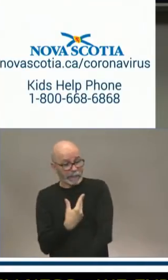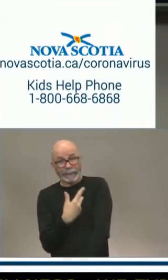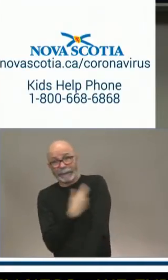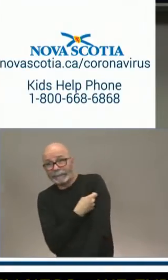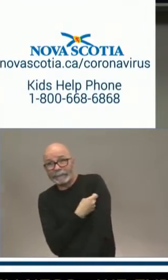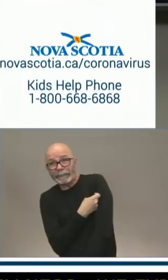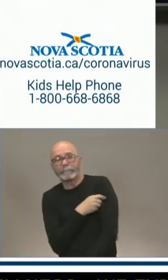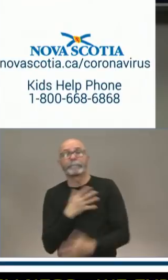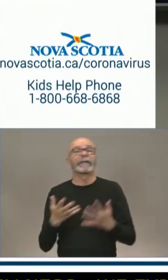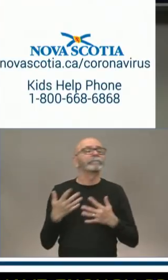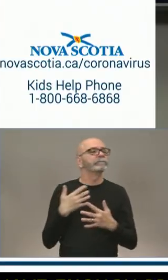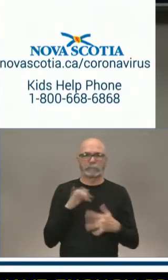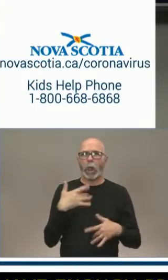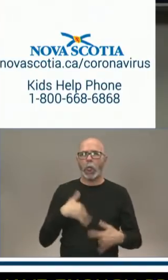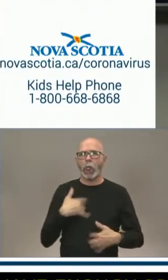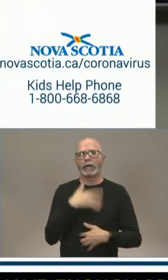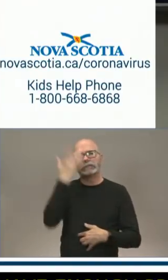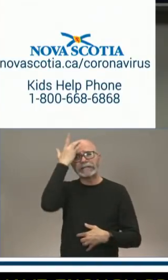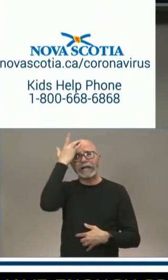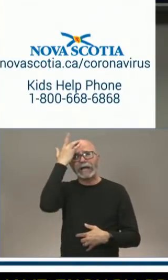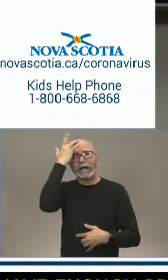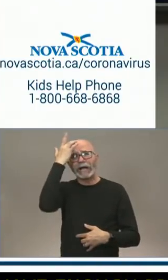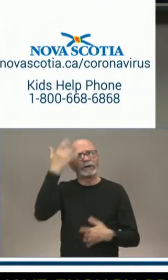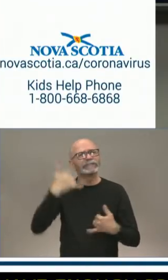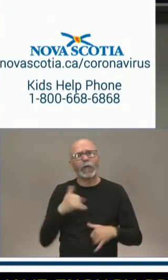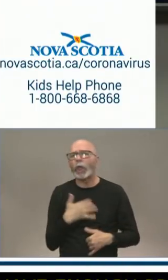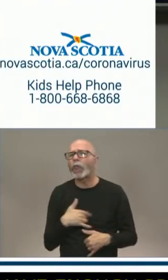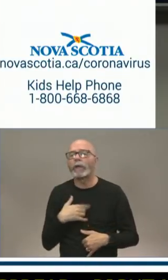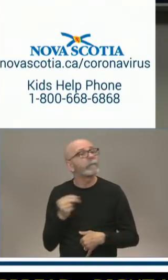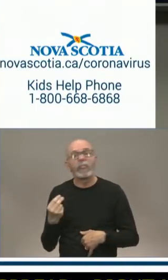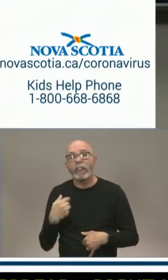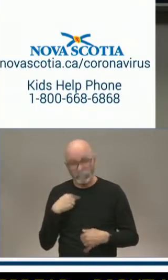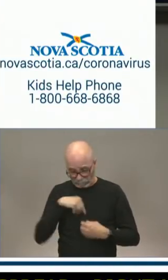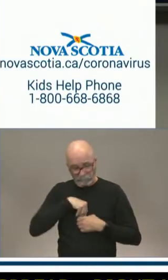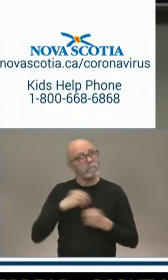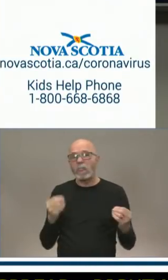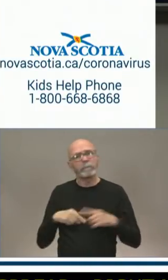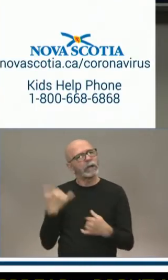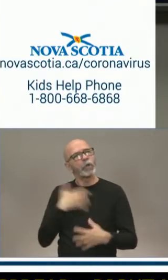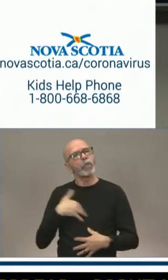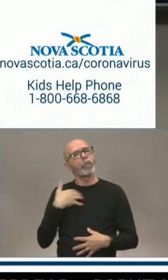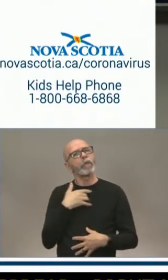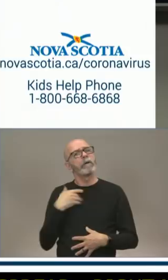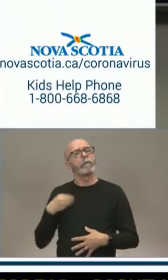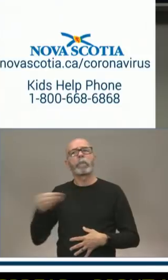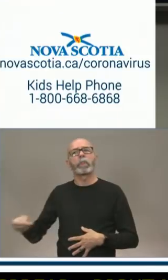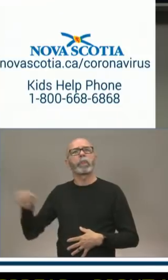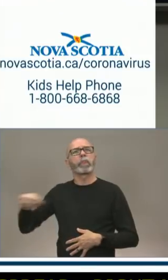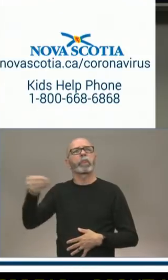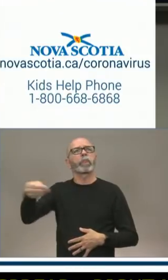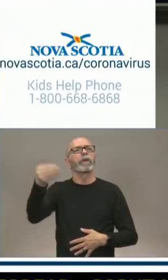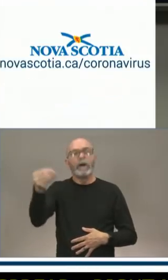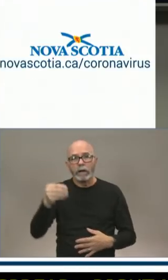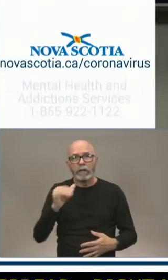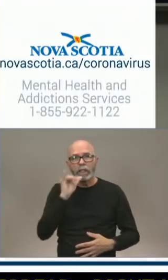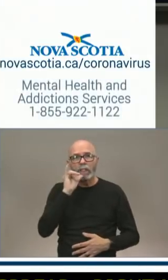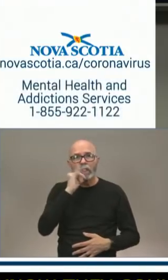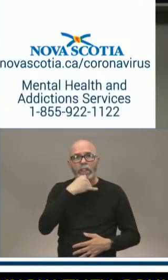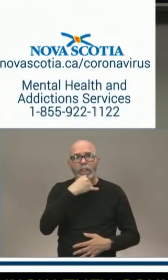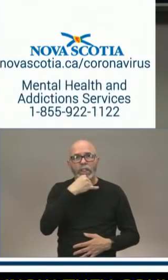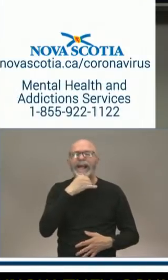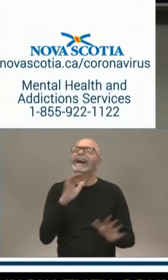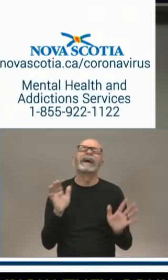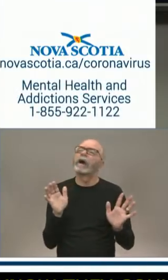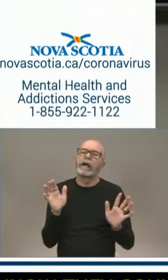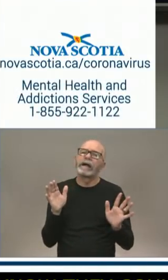infected and with no symptoms and still be passing the virus around. So for now, until we get better evidence, people, even if